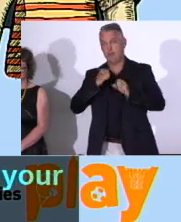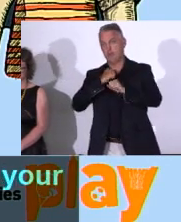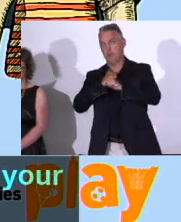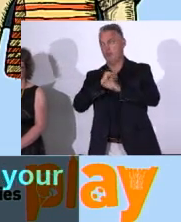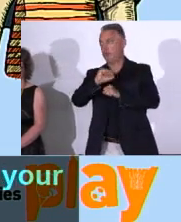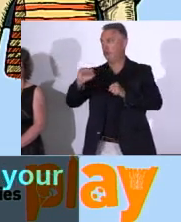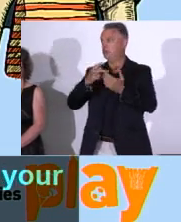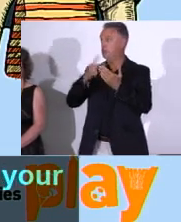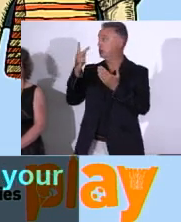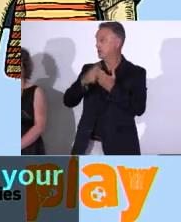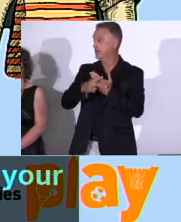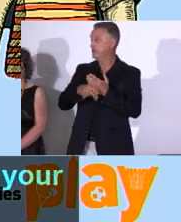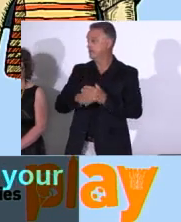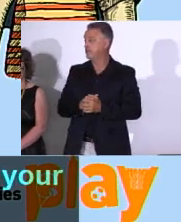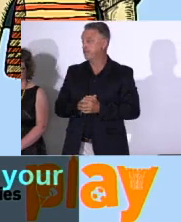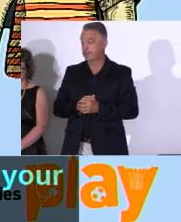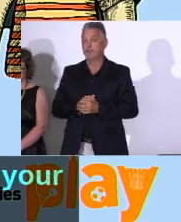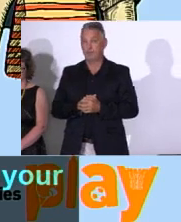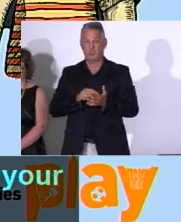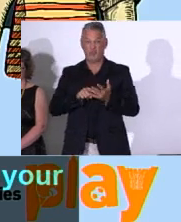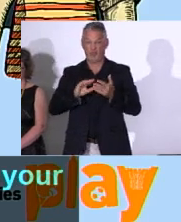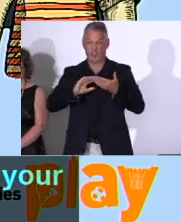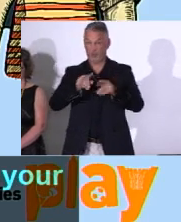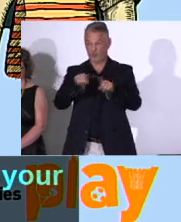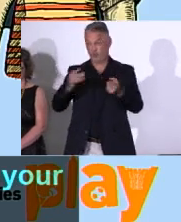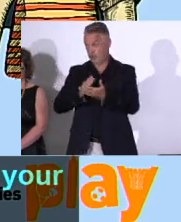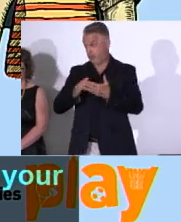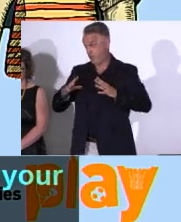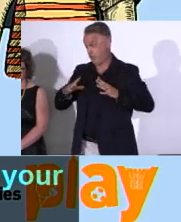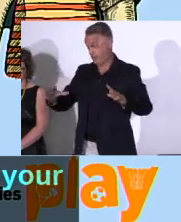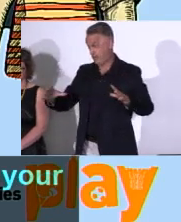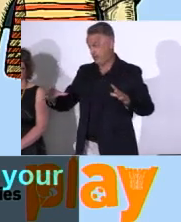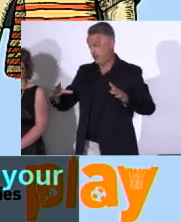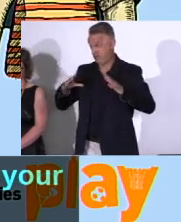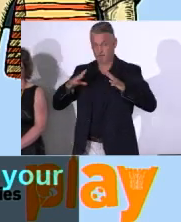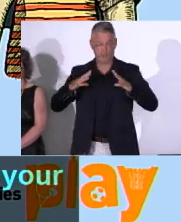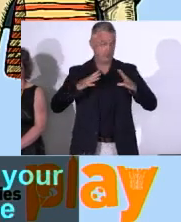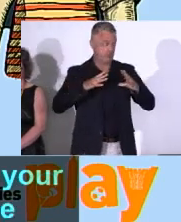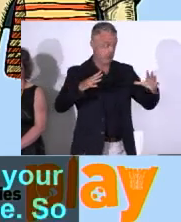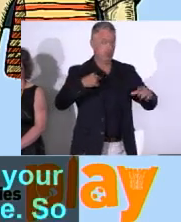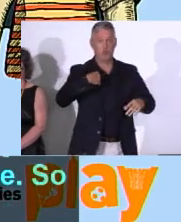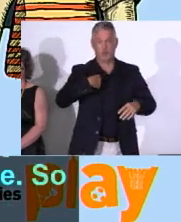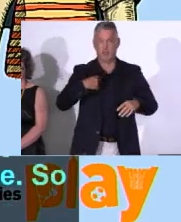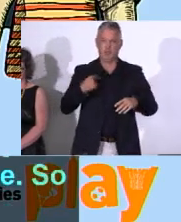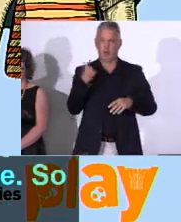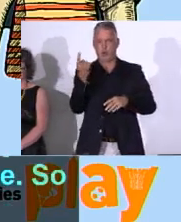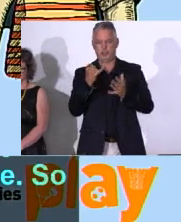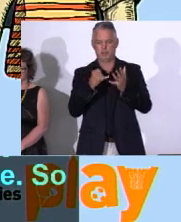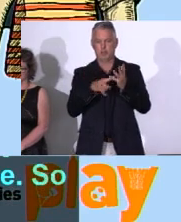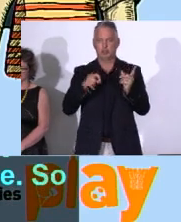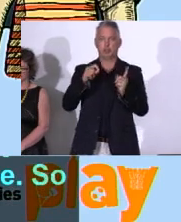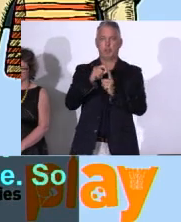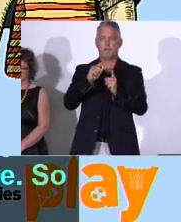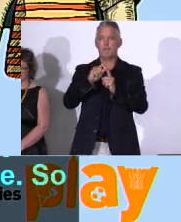funded by SRV to help you guys out for free. So what basically we are is a one-stop portal for people with